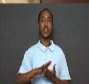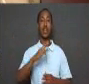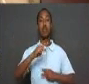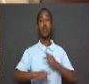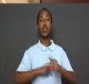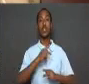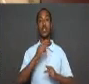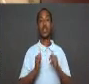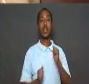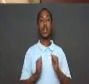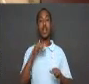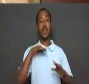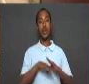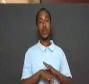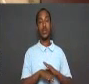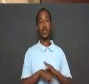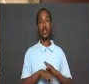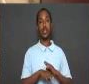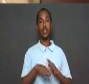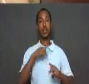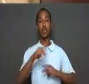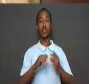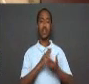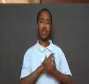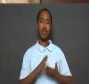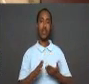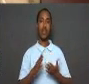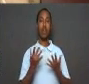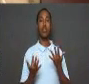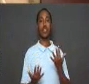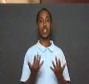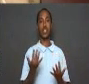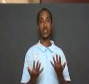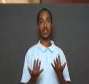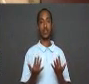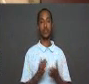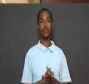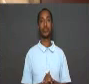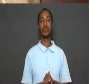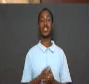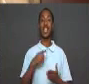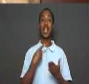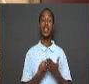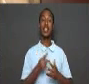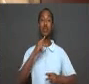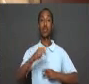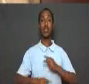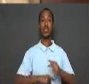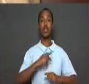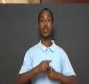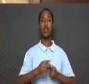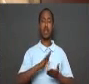the impurities are removed by oxidation. This process